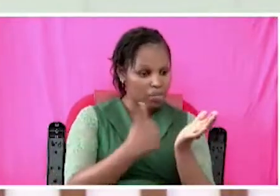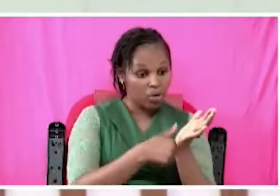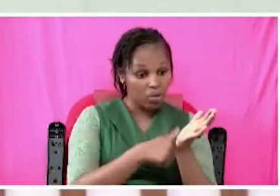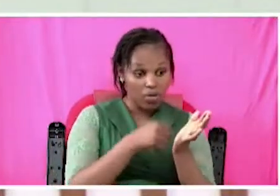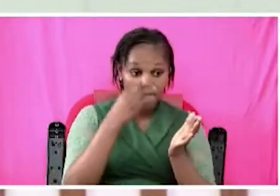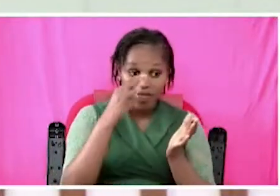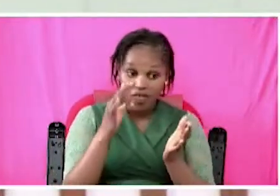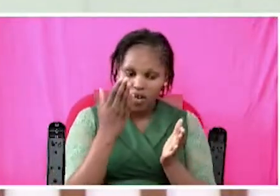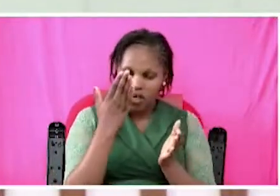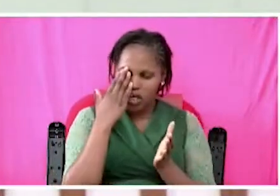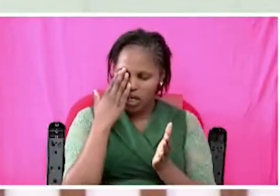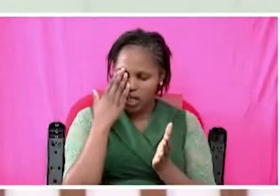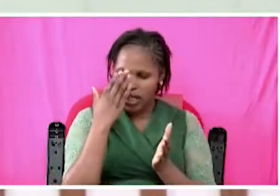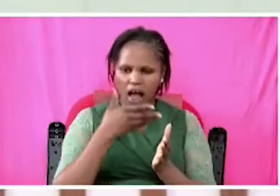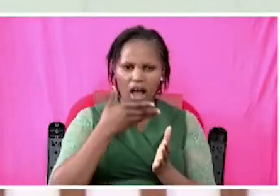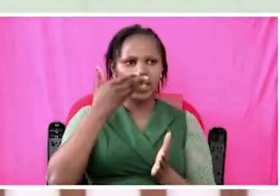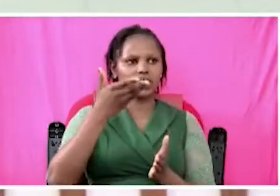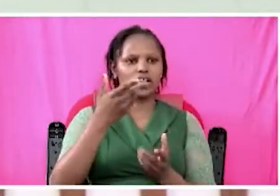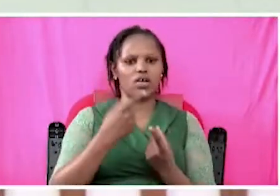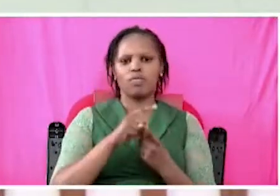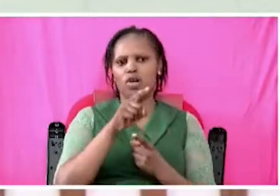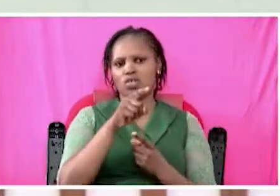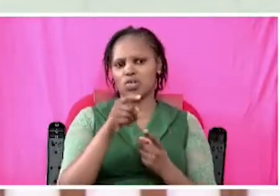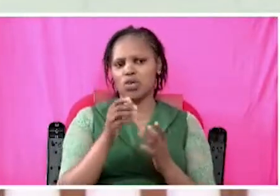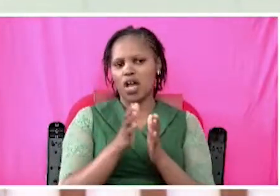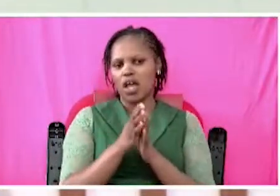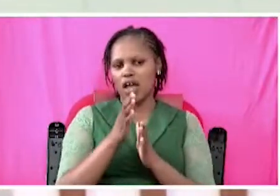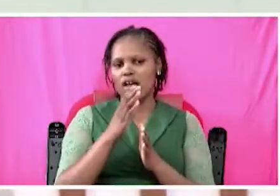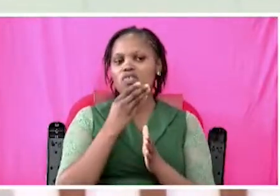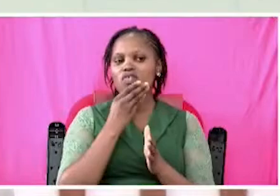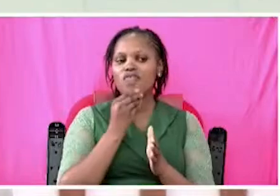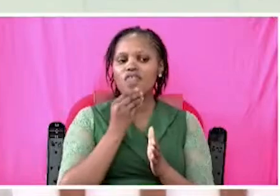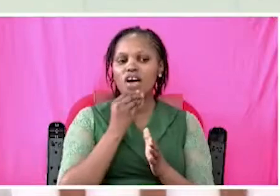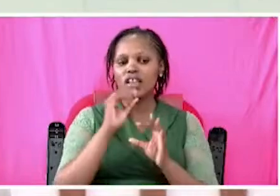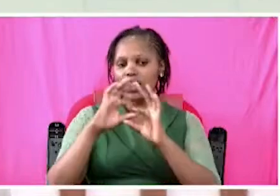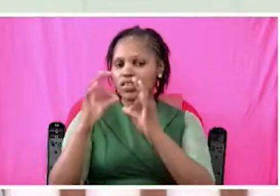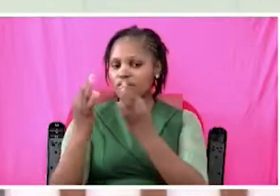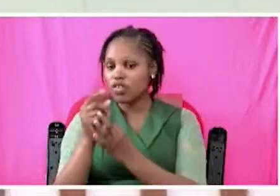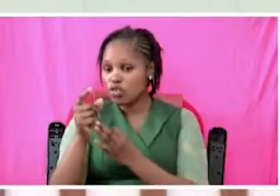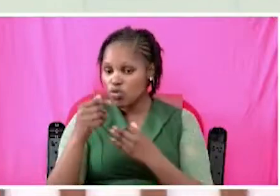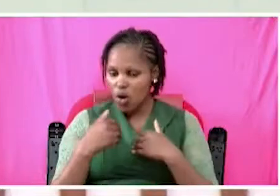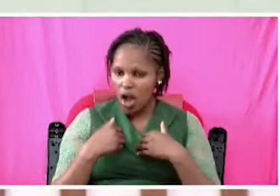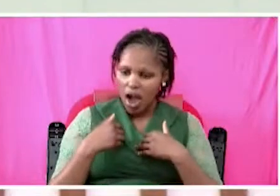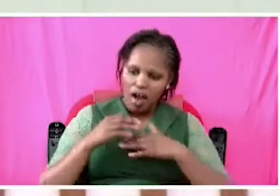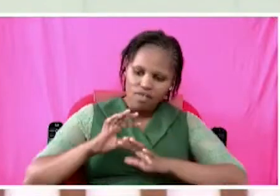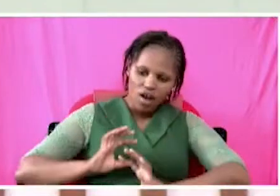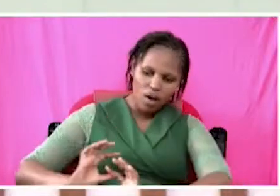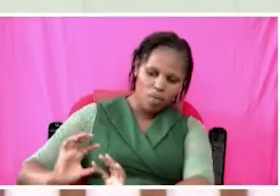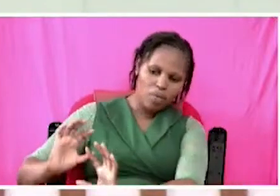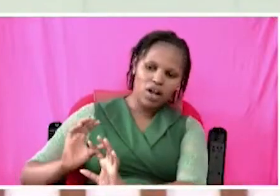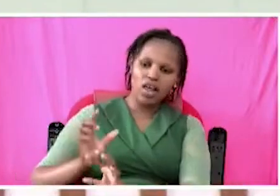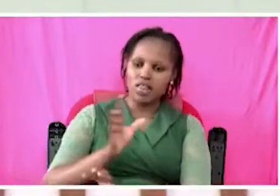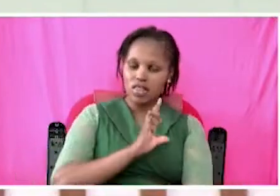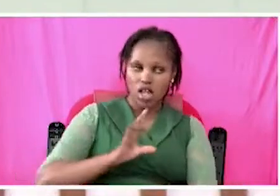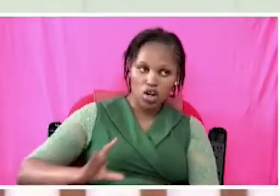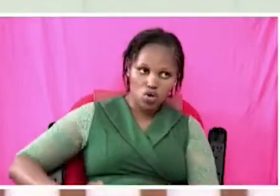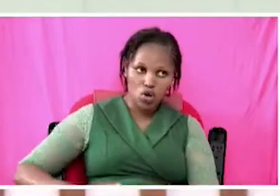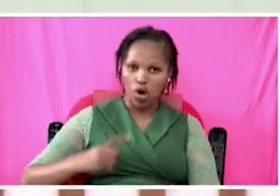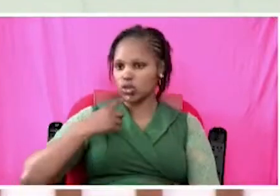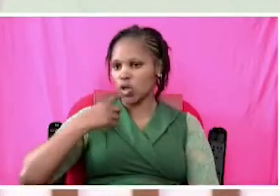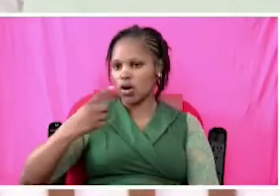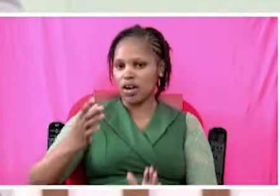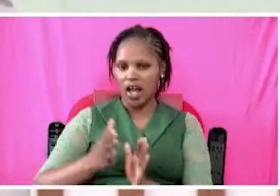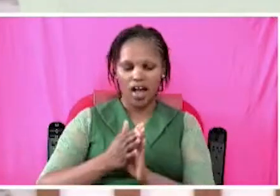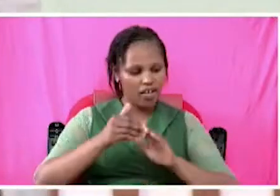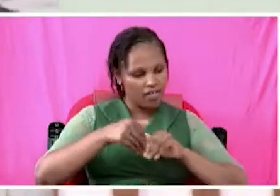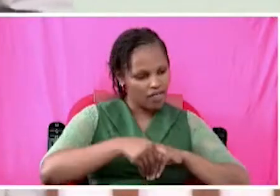Elijah replied, but you and your father's family, you have abandoned the Lord's commands and have followed